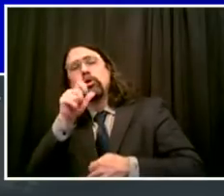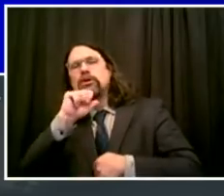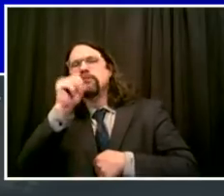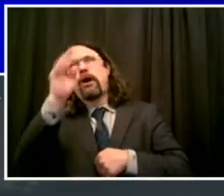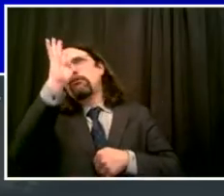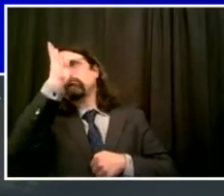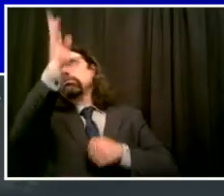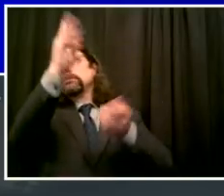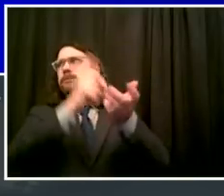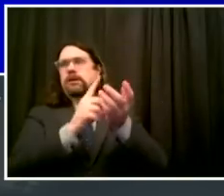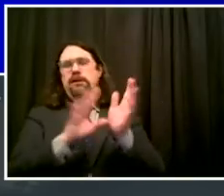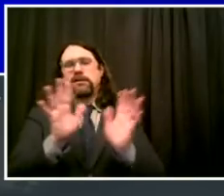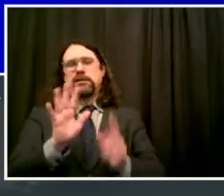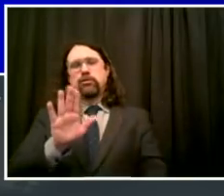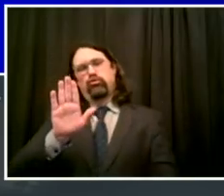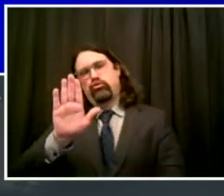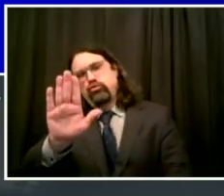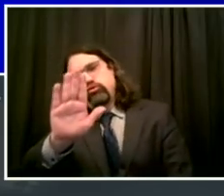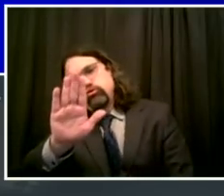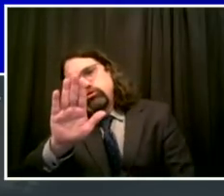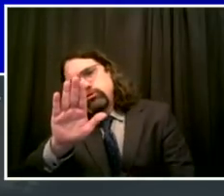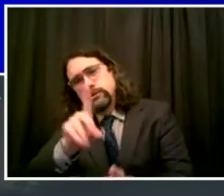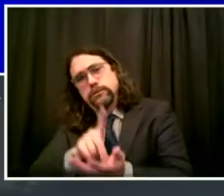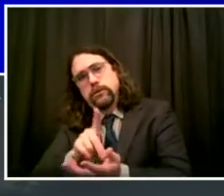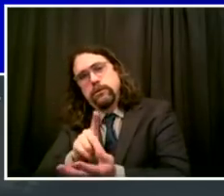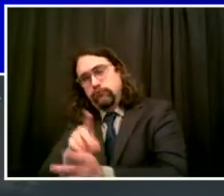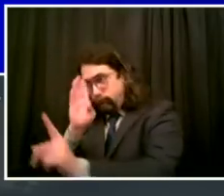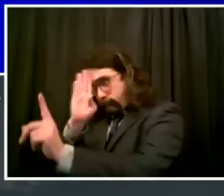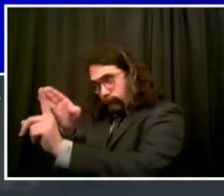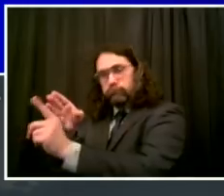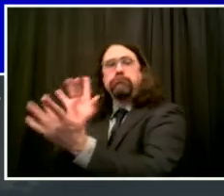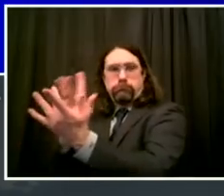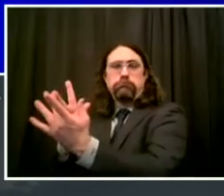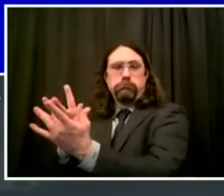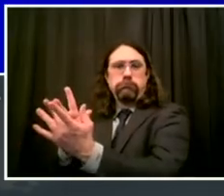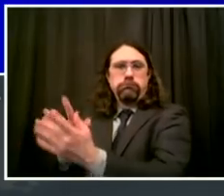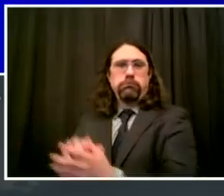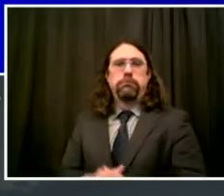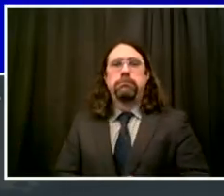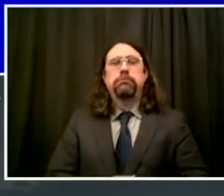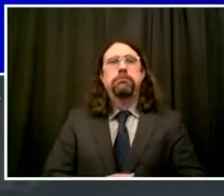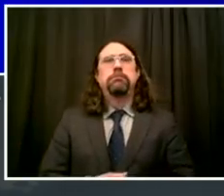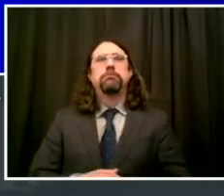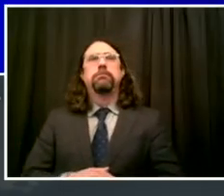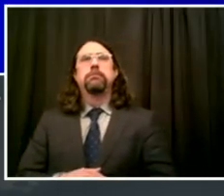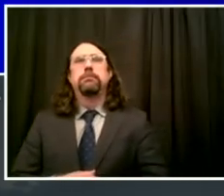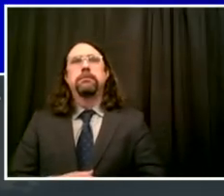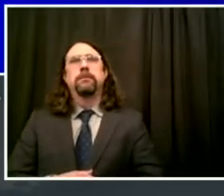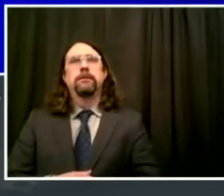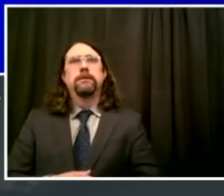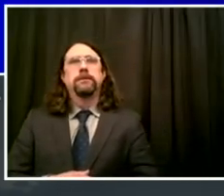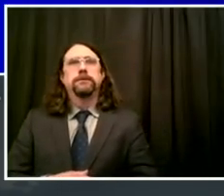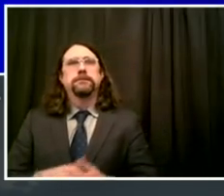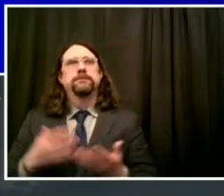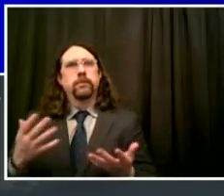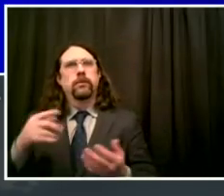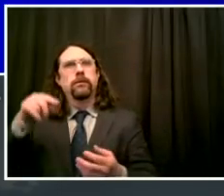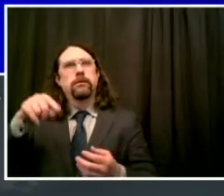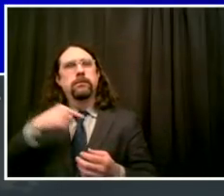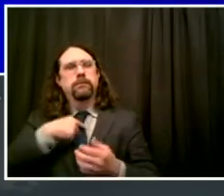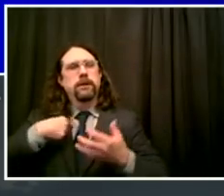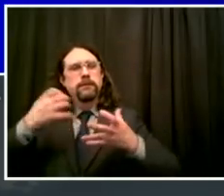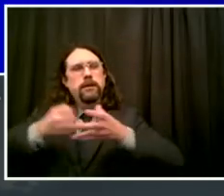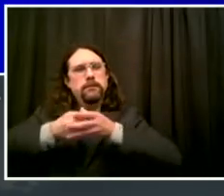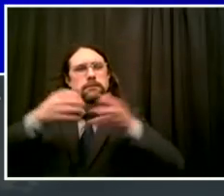clinic to just check in on them, see if they need anything, constantly proactively communicating. So last month and continuing